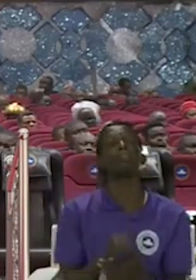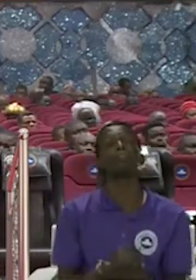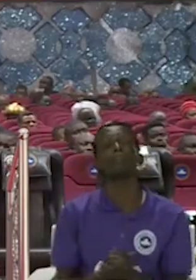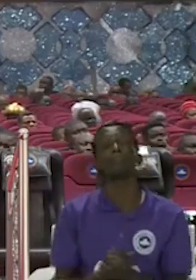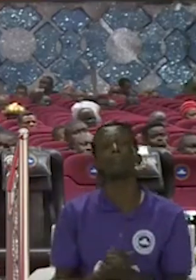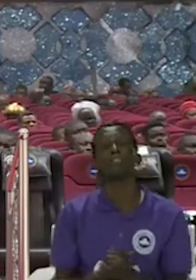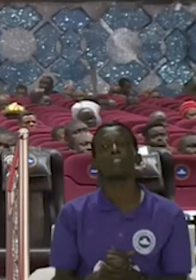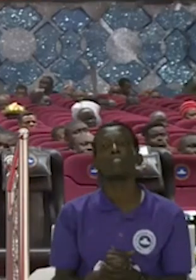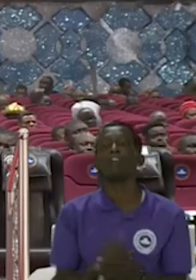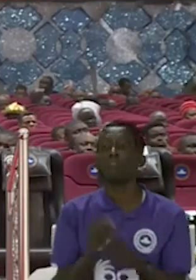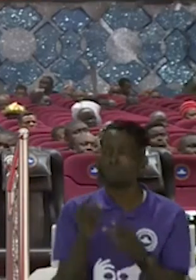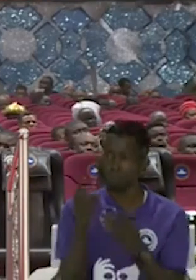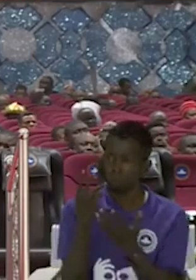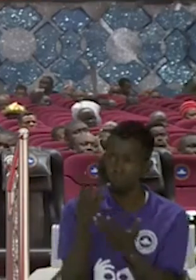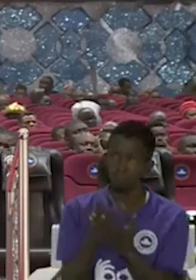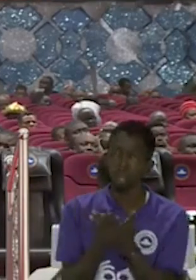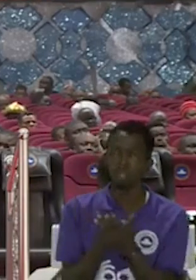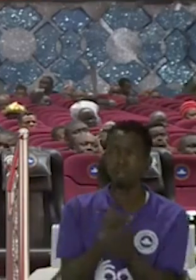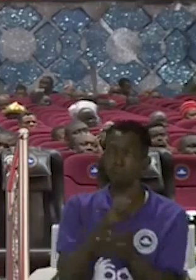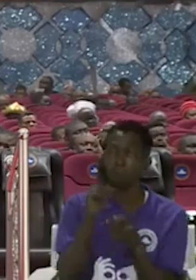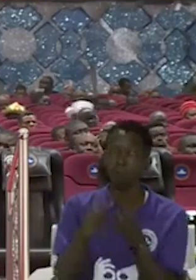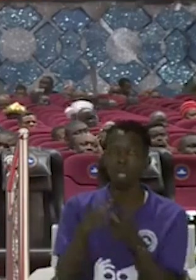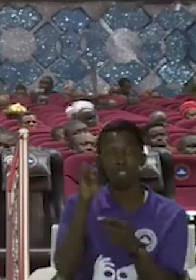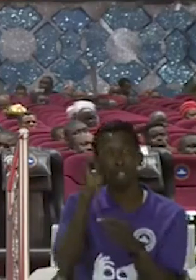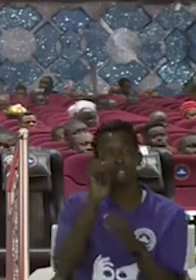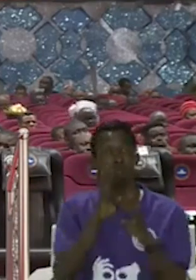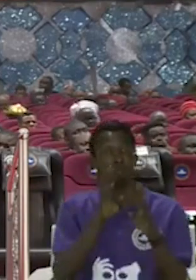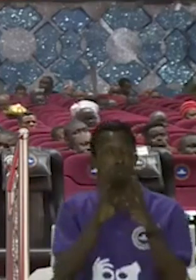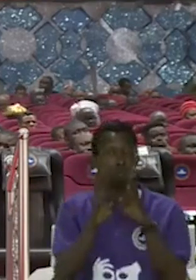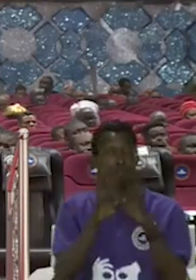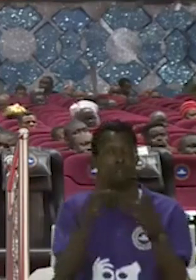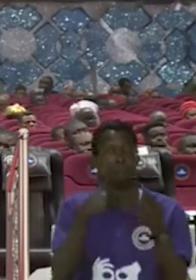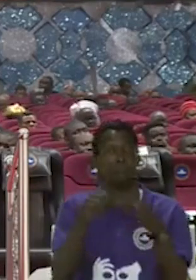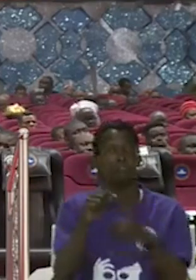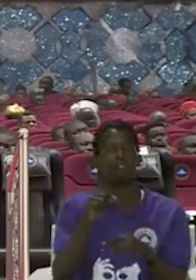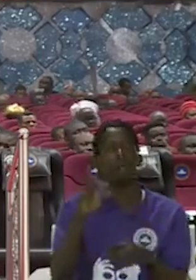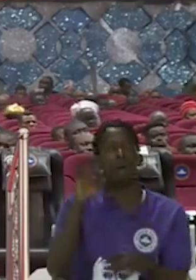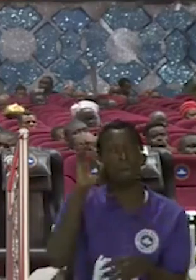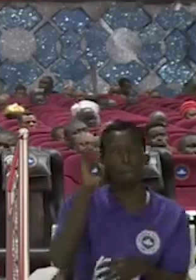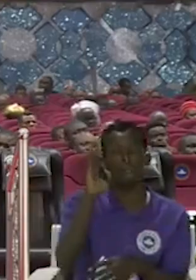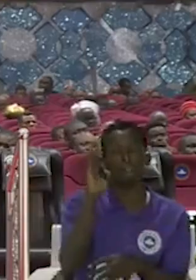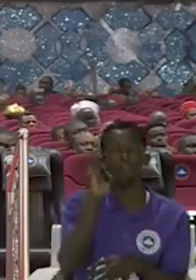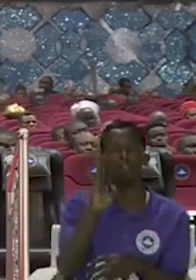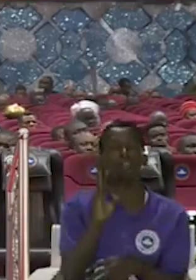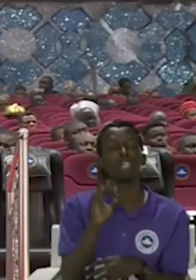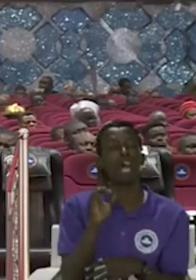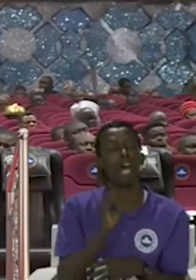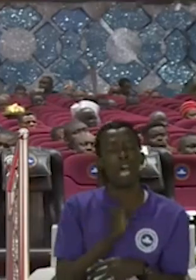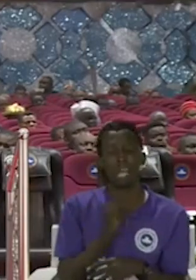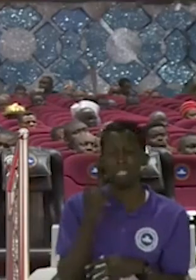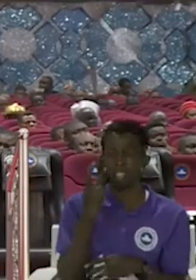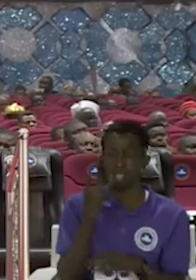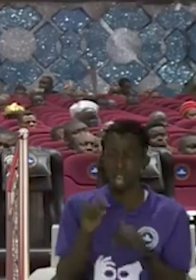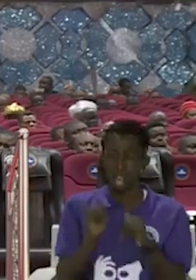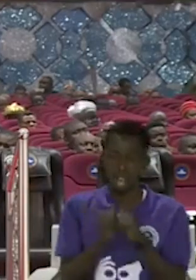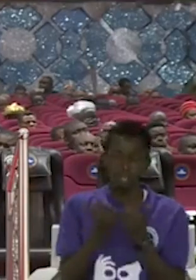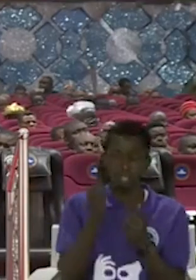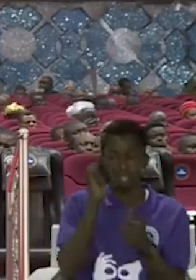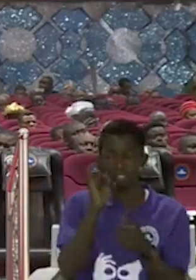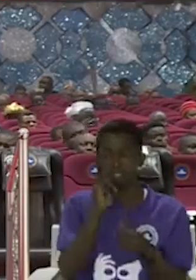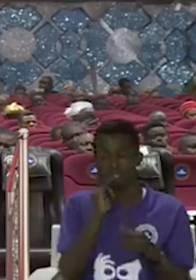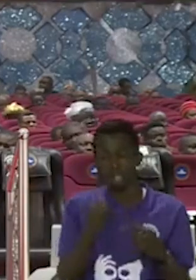In fact, when he was talking about preaching the sermon, I saw the way he was adjusting his